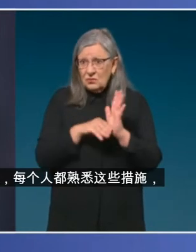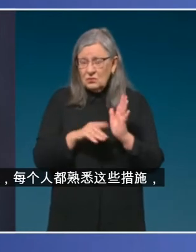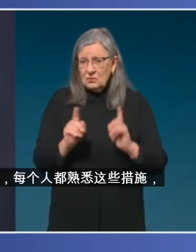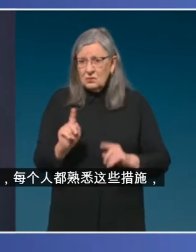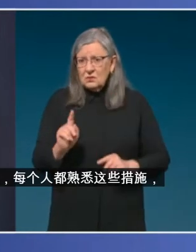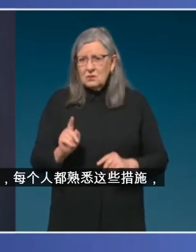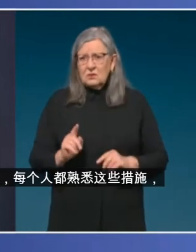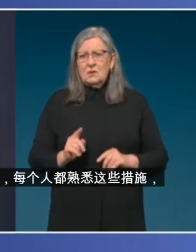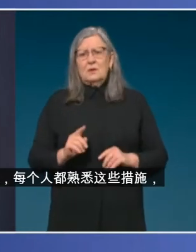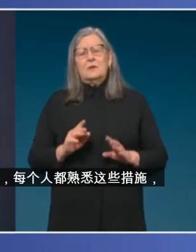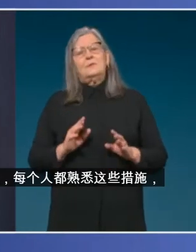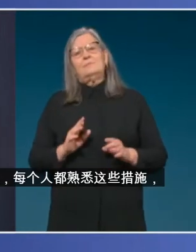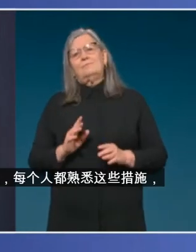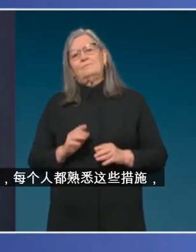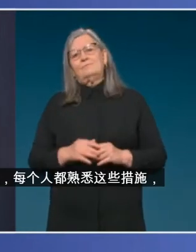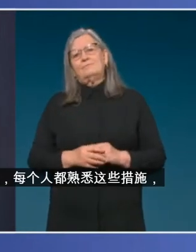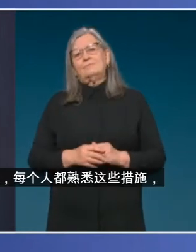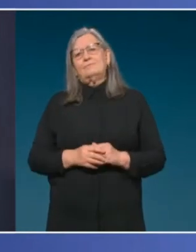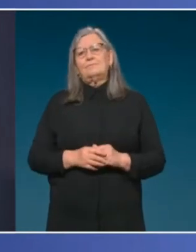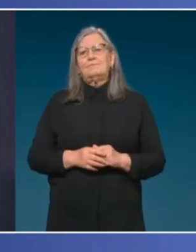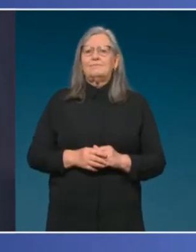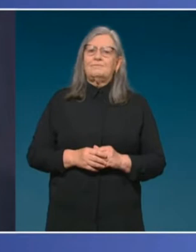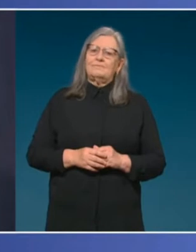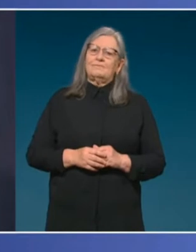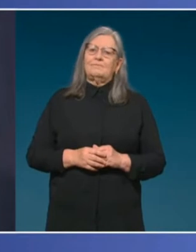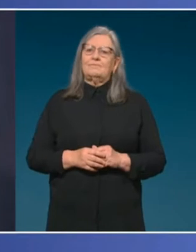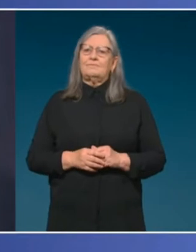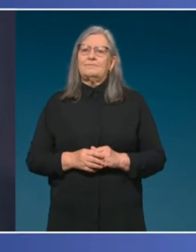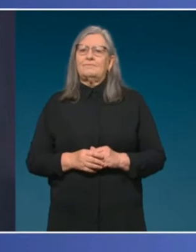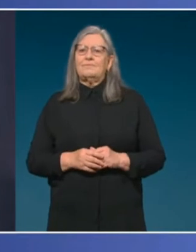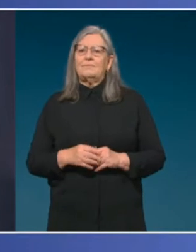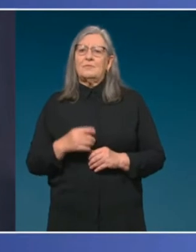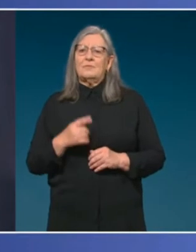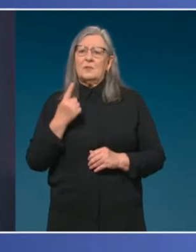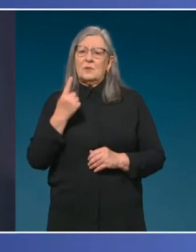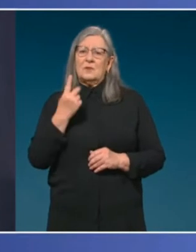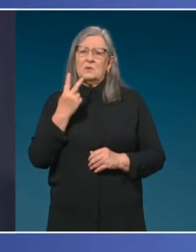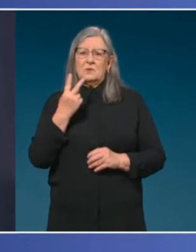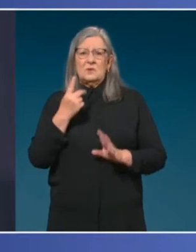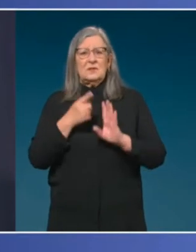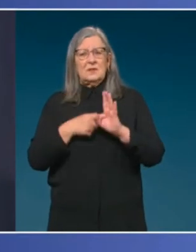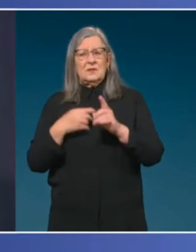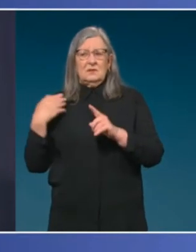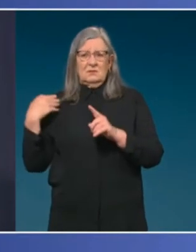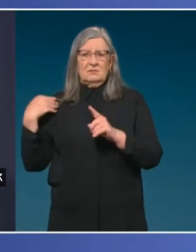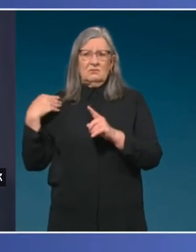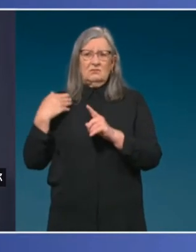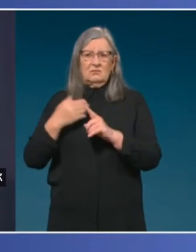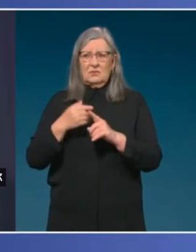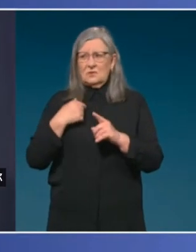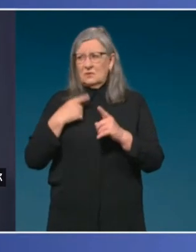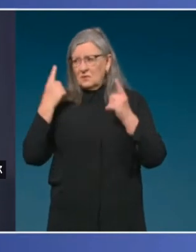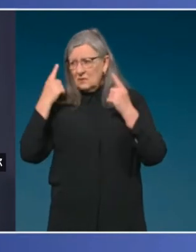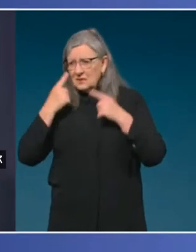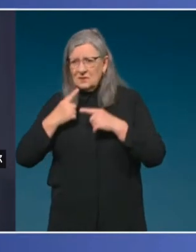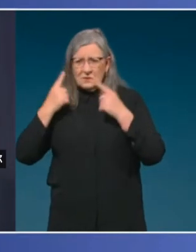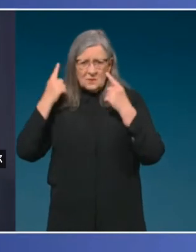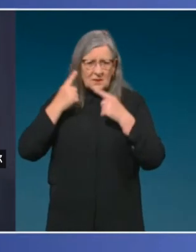that everyone's familiar with over this whole couple of years, and it's always been the sense that vaccination is our